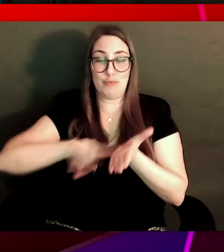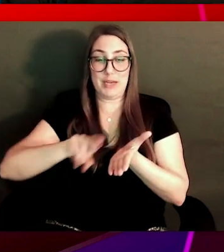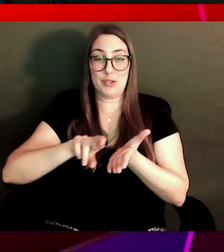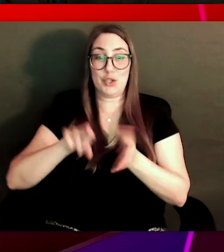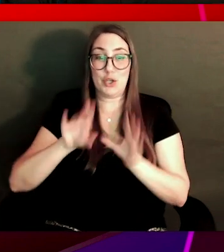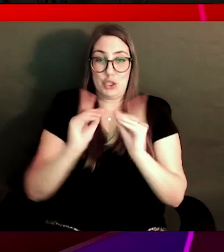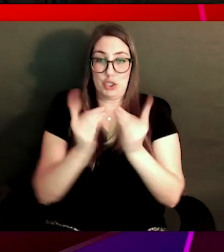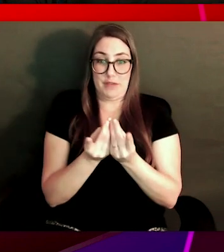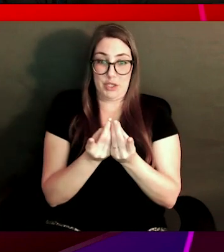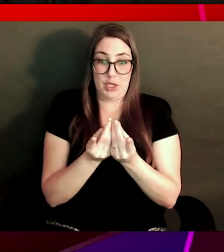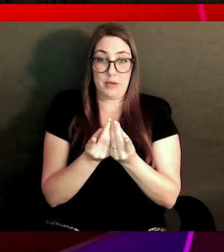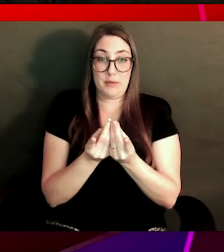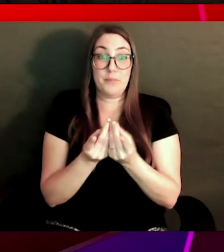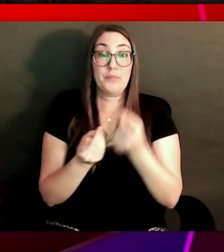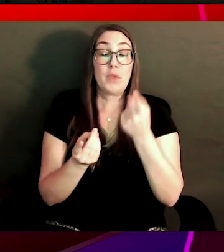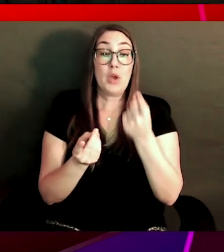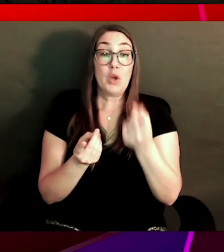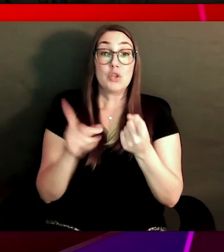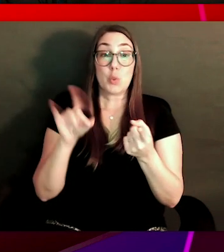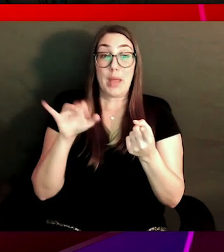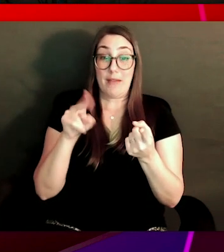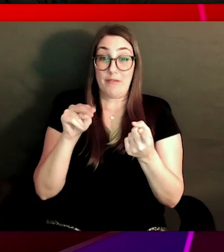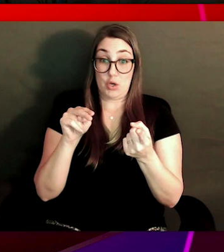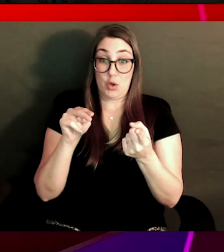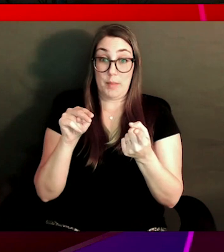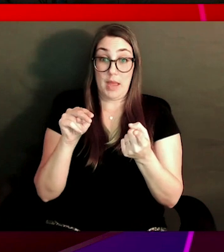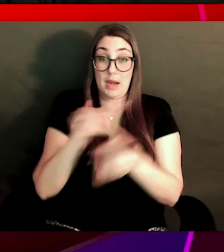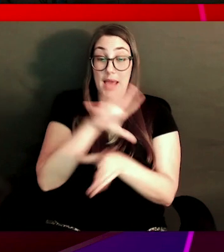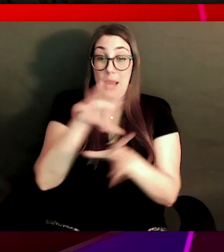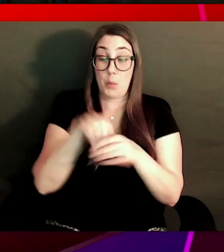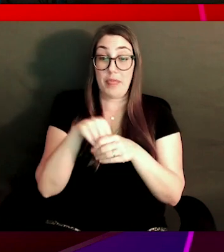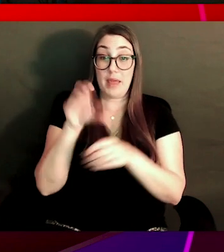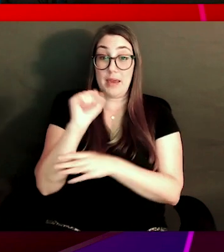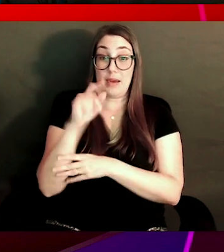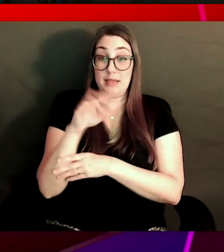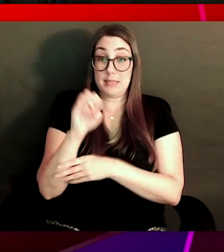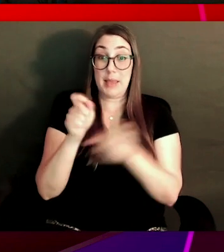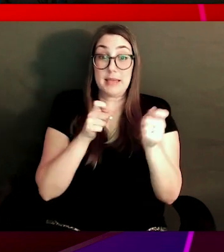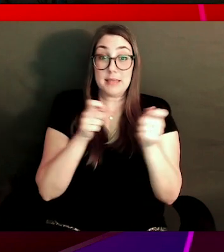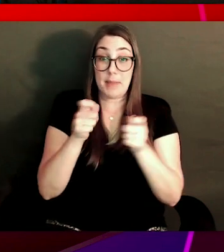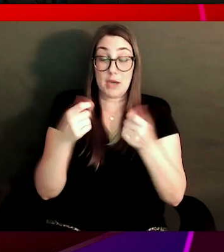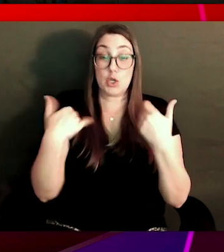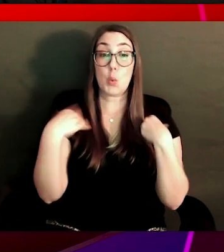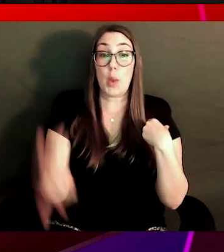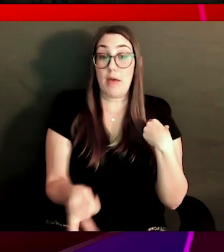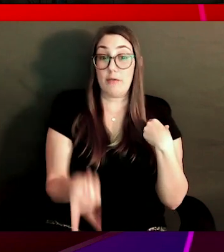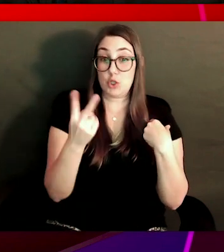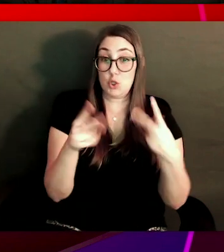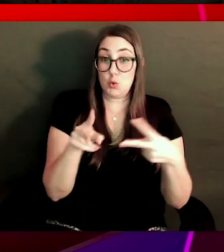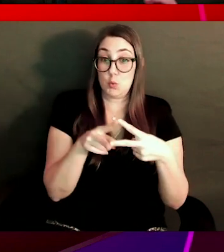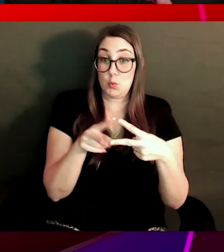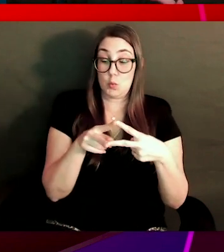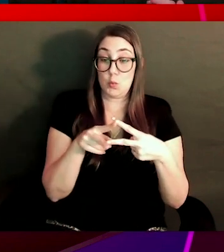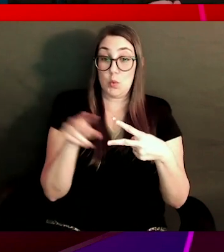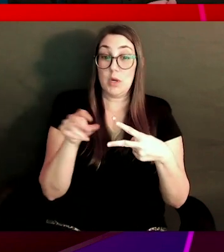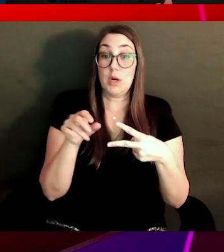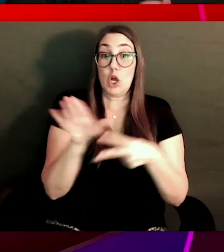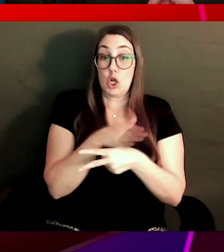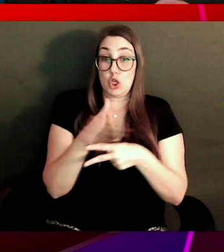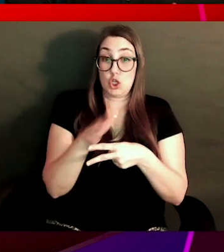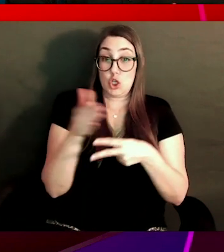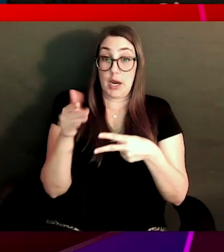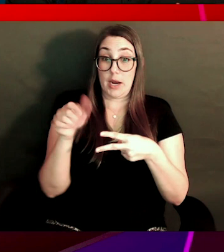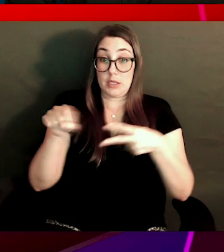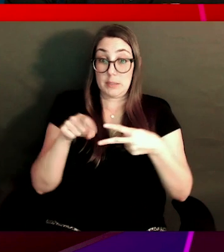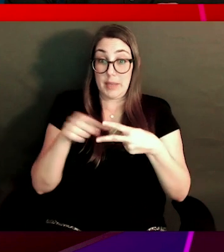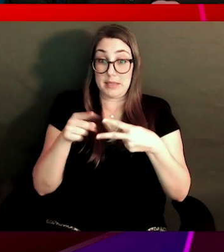SageMaker domain. Within our space management, you can see that we have two distinct spaces, shared spaces. We have the